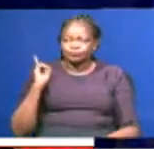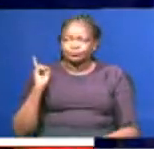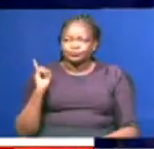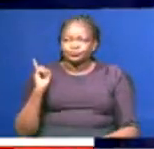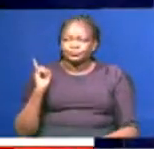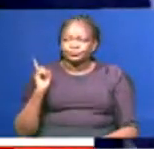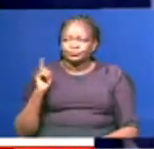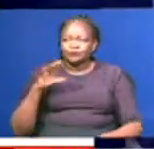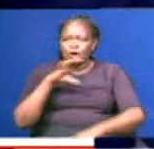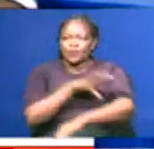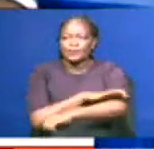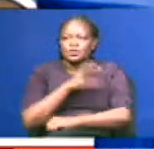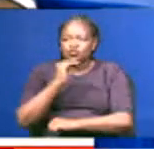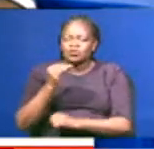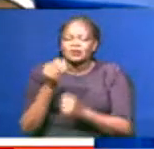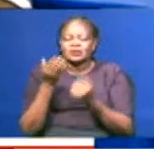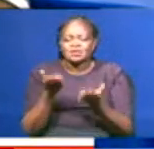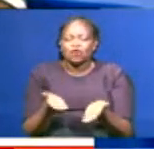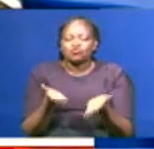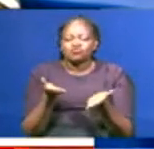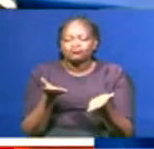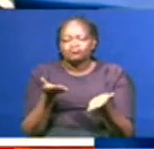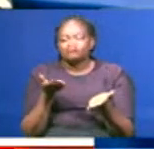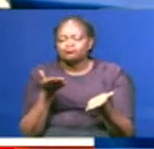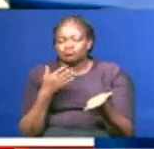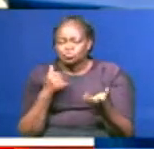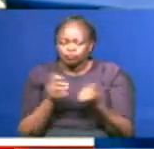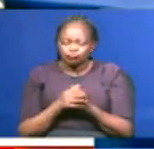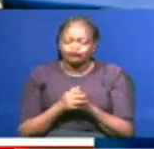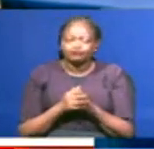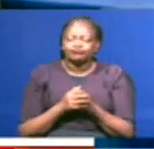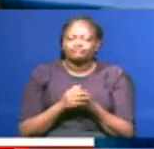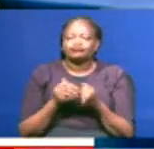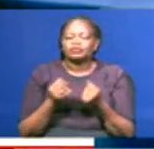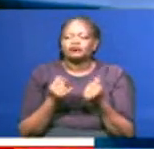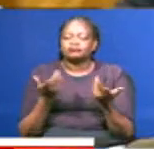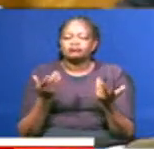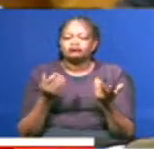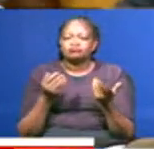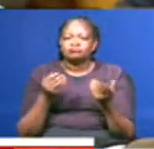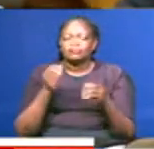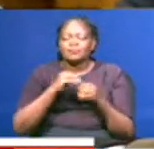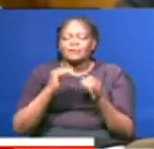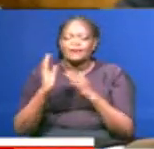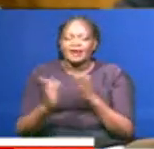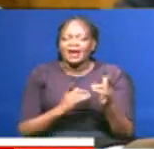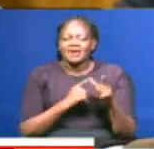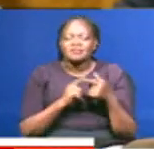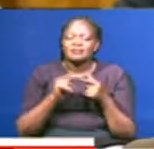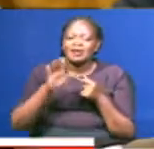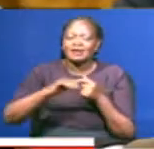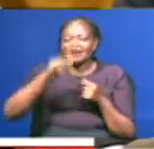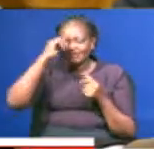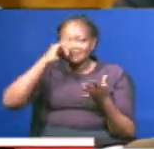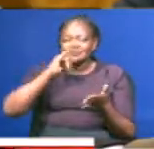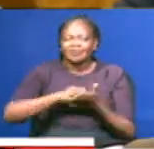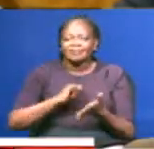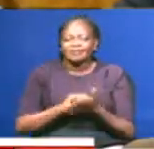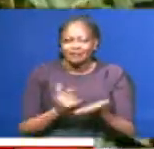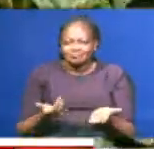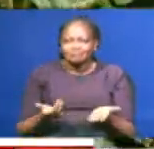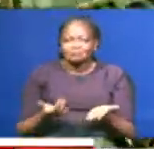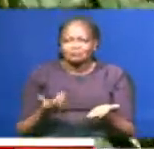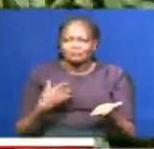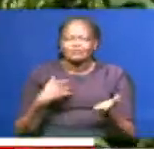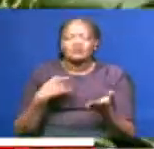Bomet County is now looking outwards in its ambitious investment plans. In such area, Governor Hilary Barichok says he'll be meeting foreign